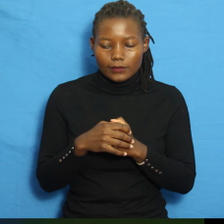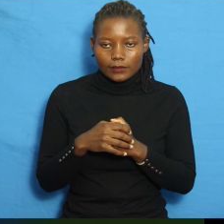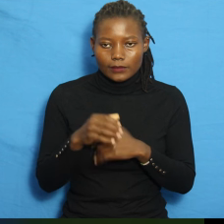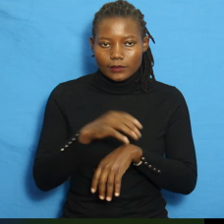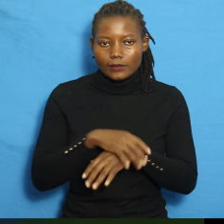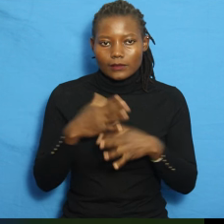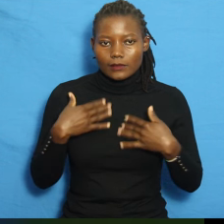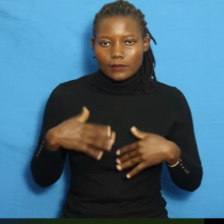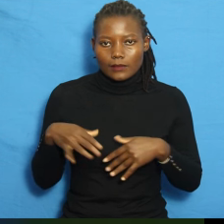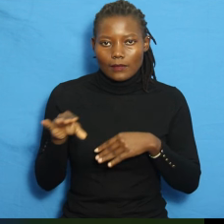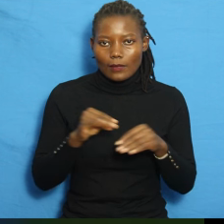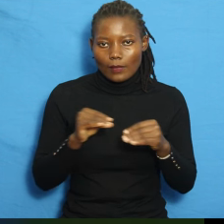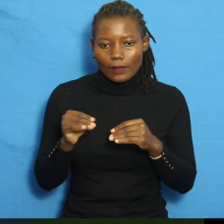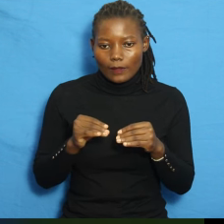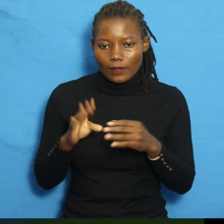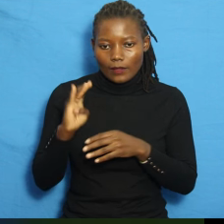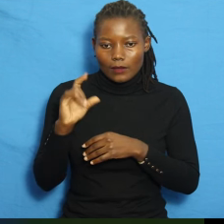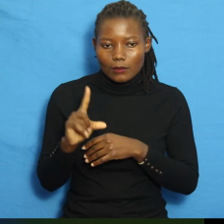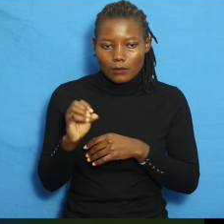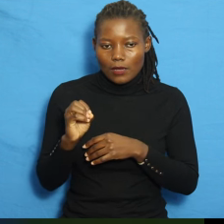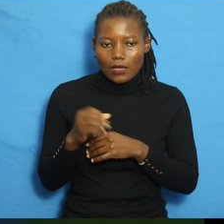human movement. Since bio